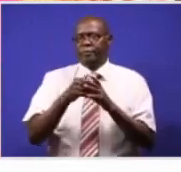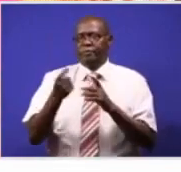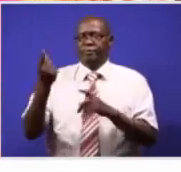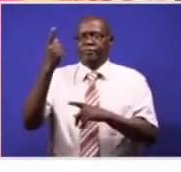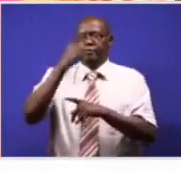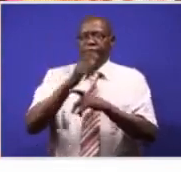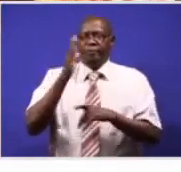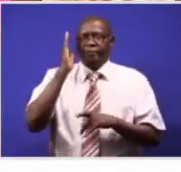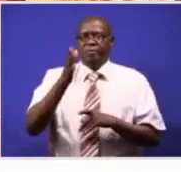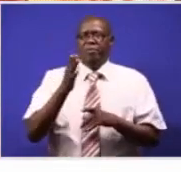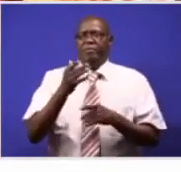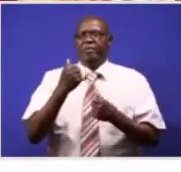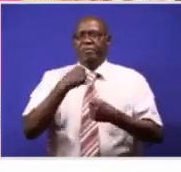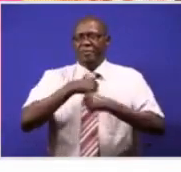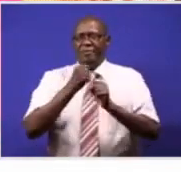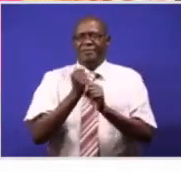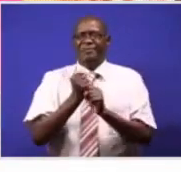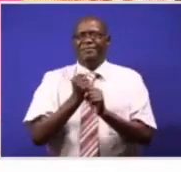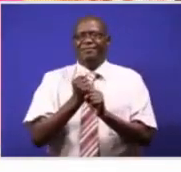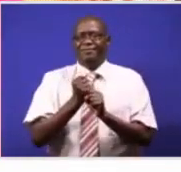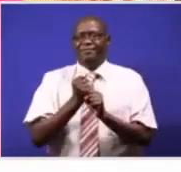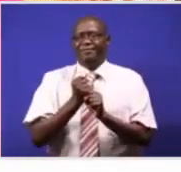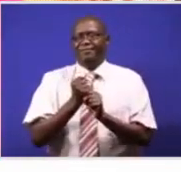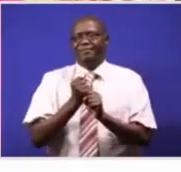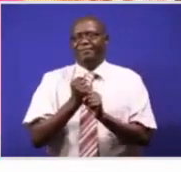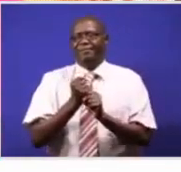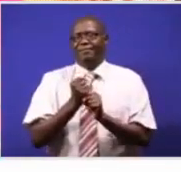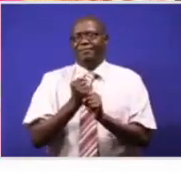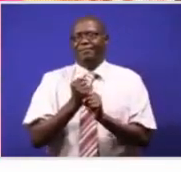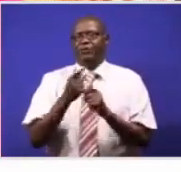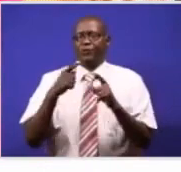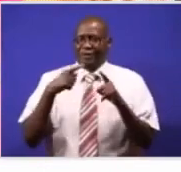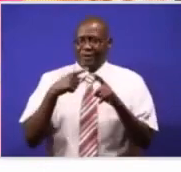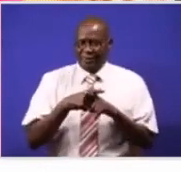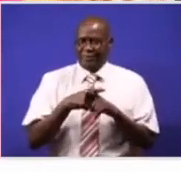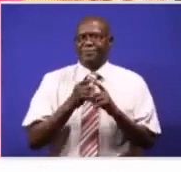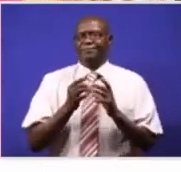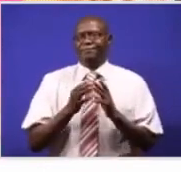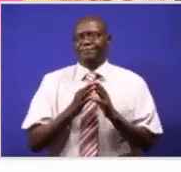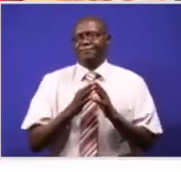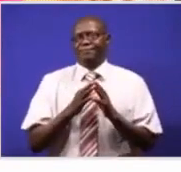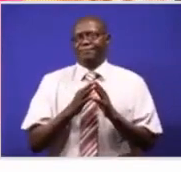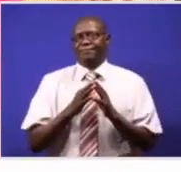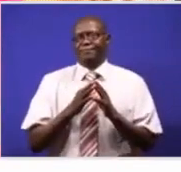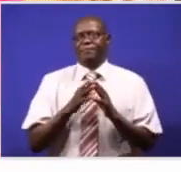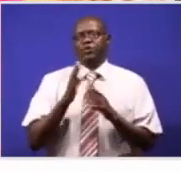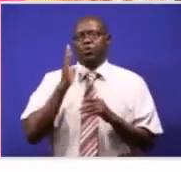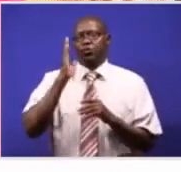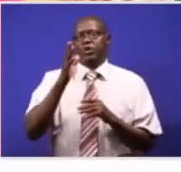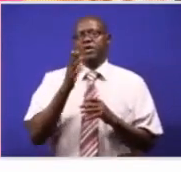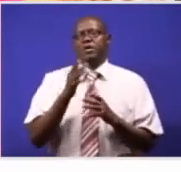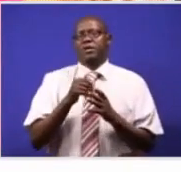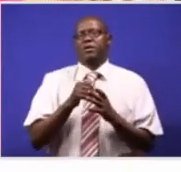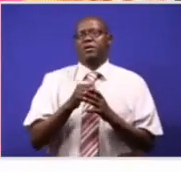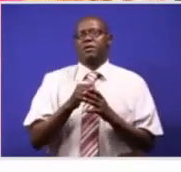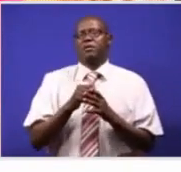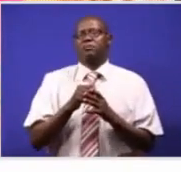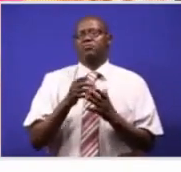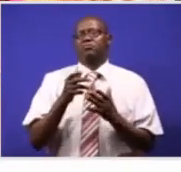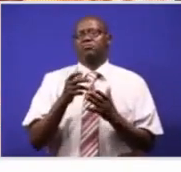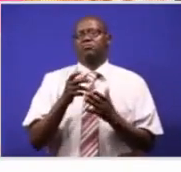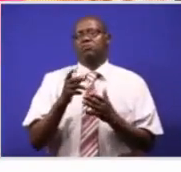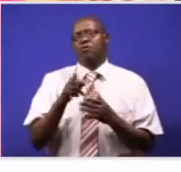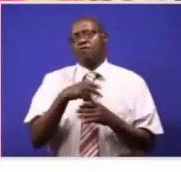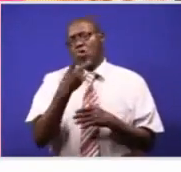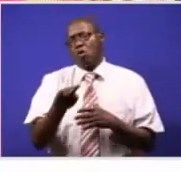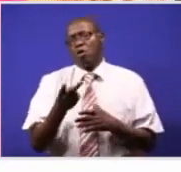insulted, you are going to be offended, you are going to fall, you are going to be run over,